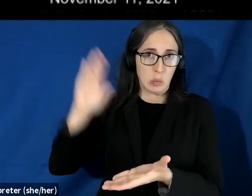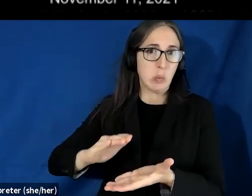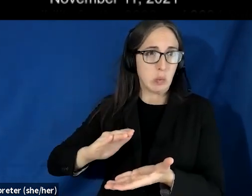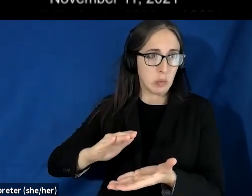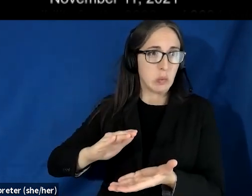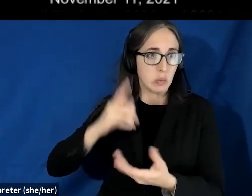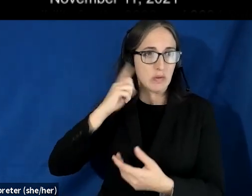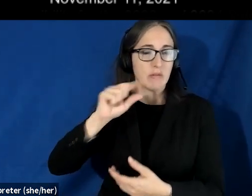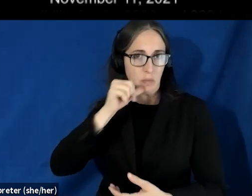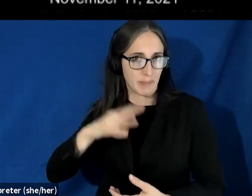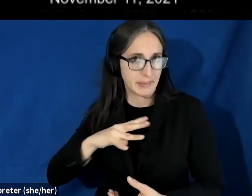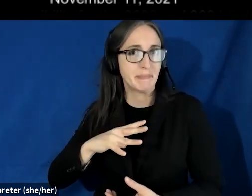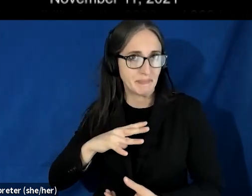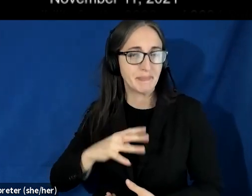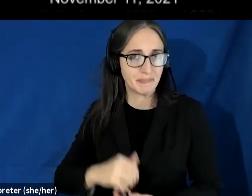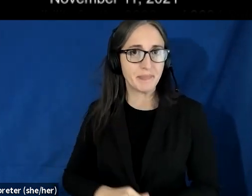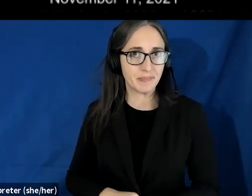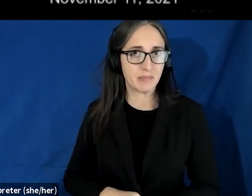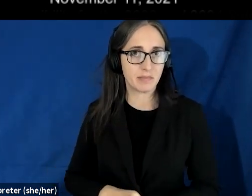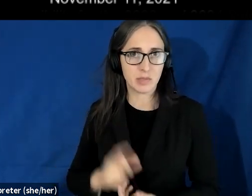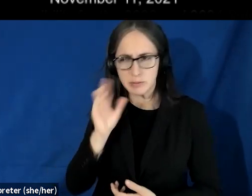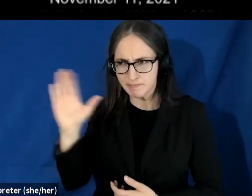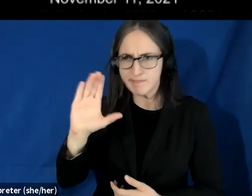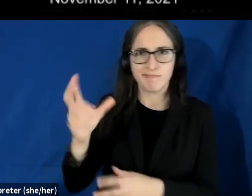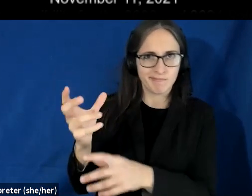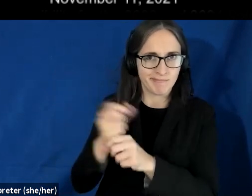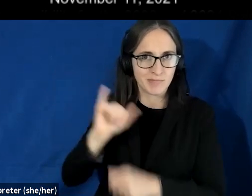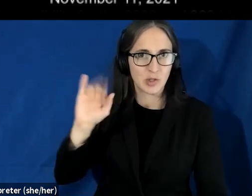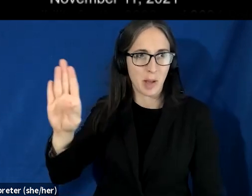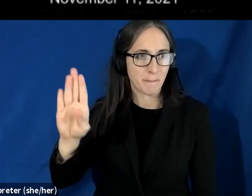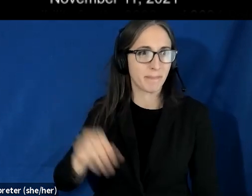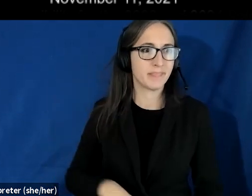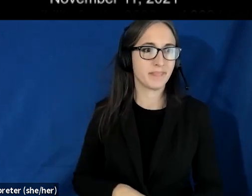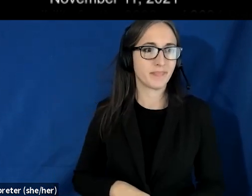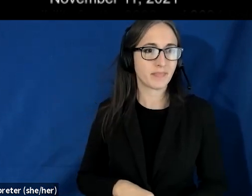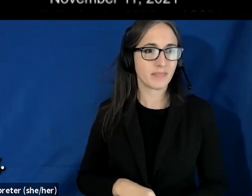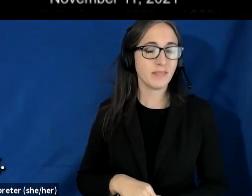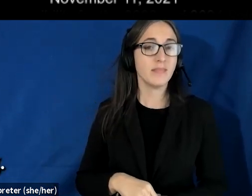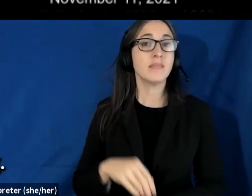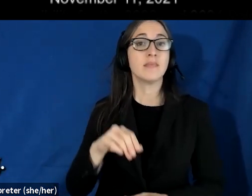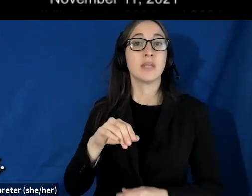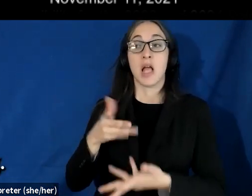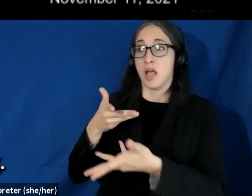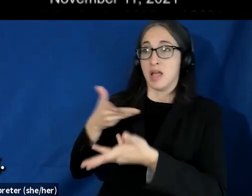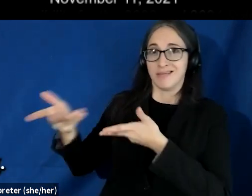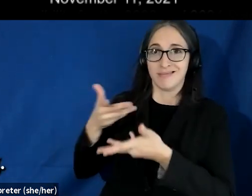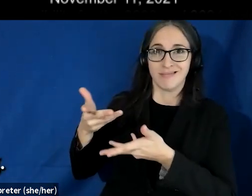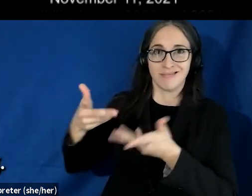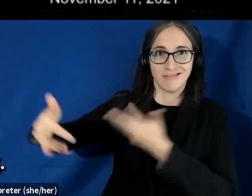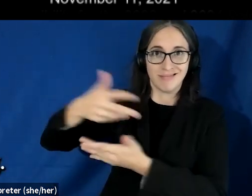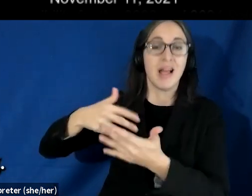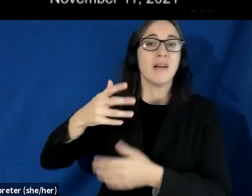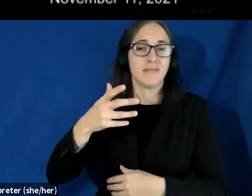to get a relative job, interpersonal and personal skills, and the lack of mentoring